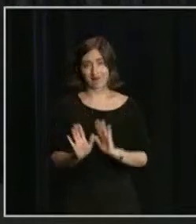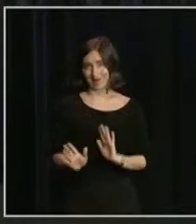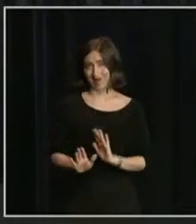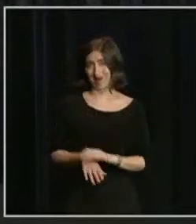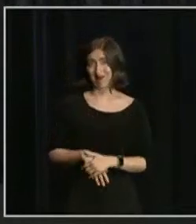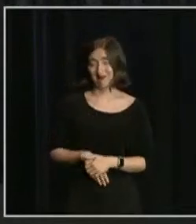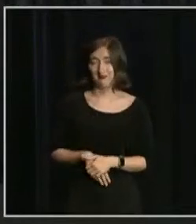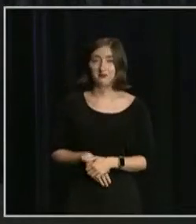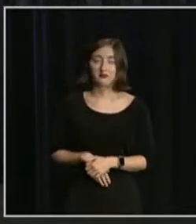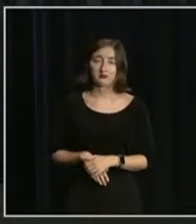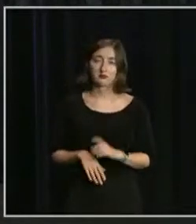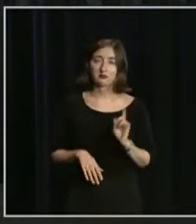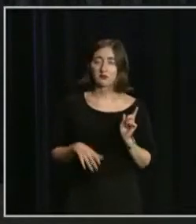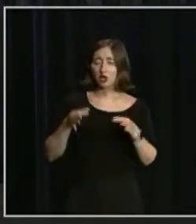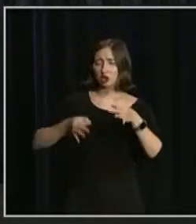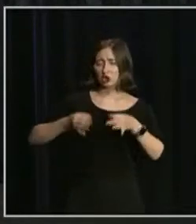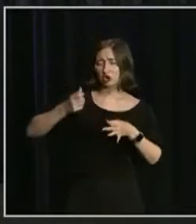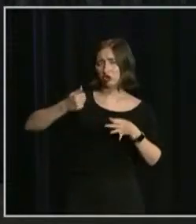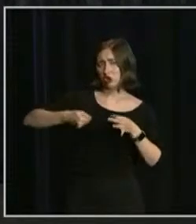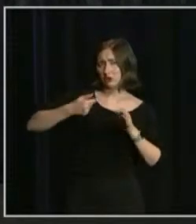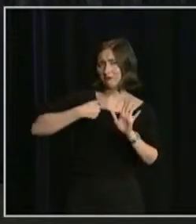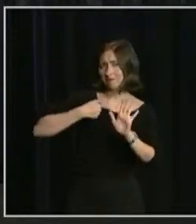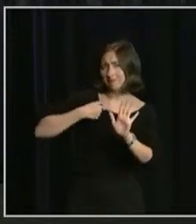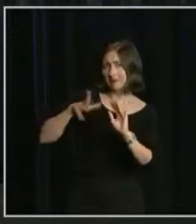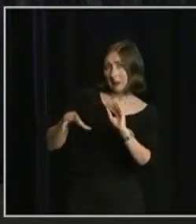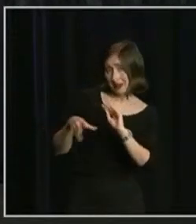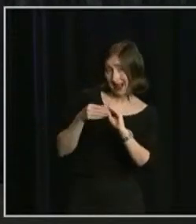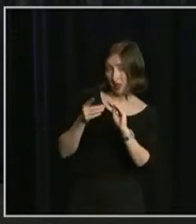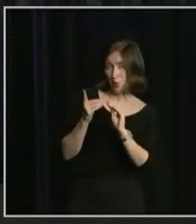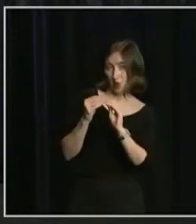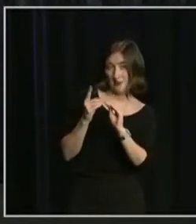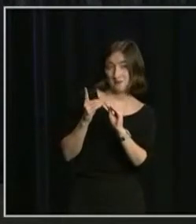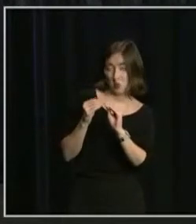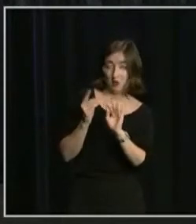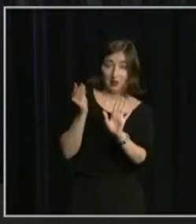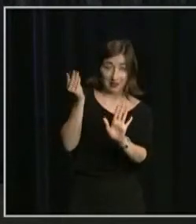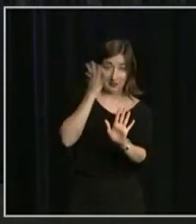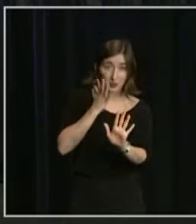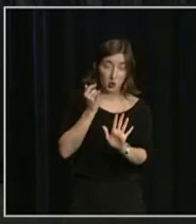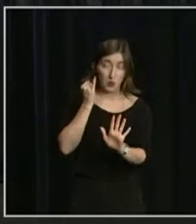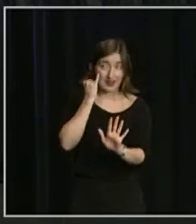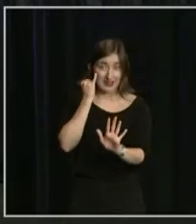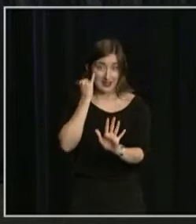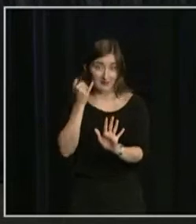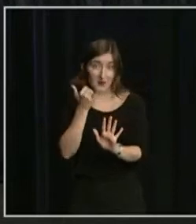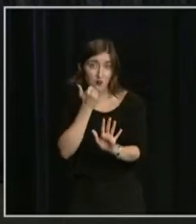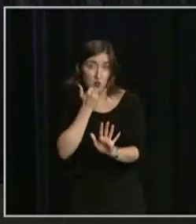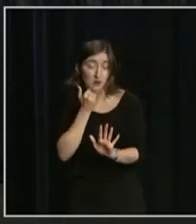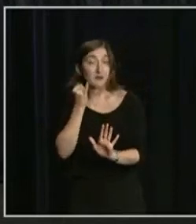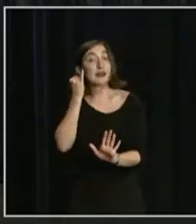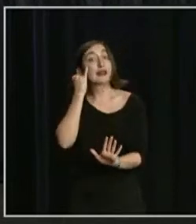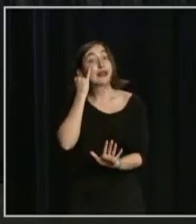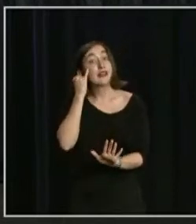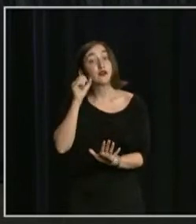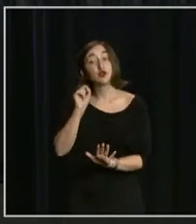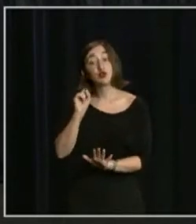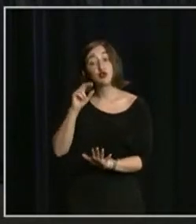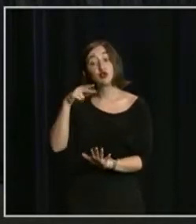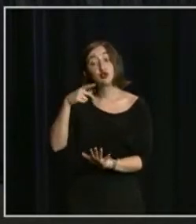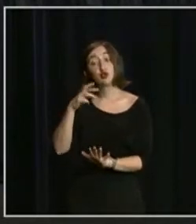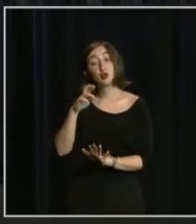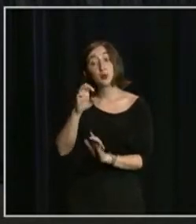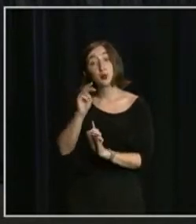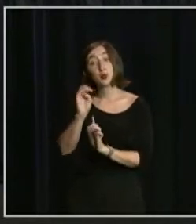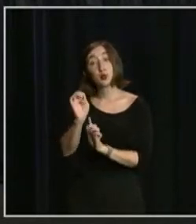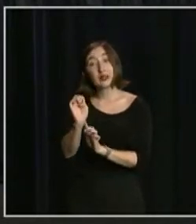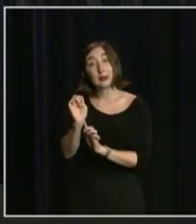Let me just add one quick thing. Tell me, Andy, if I'm wrong. If we were to lose in the Supreme Court, some of the school